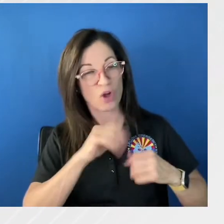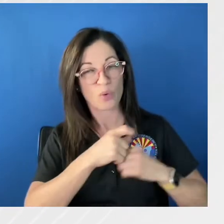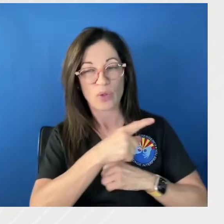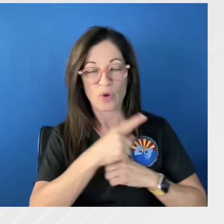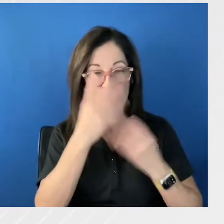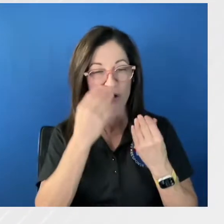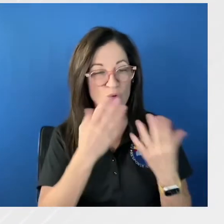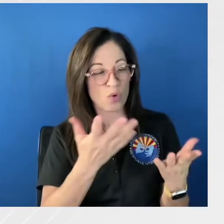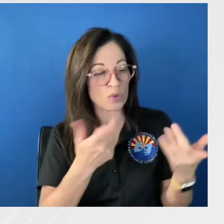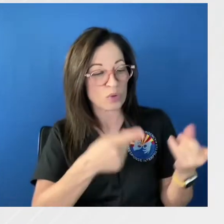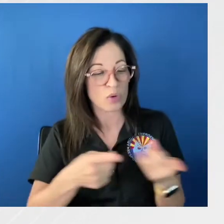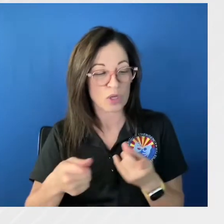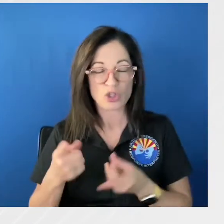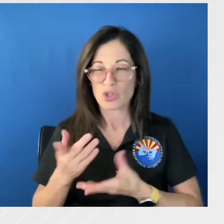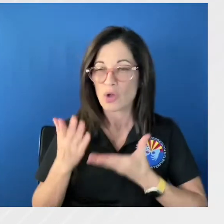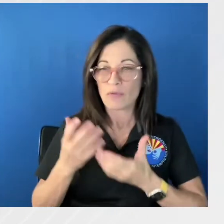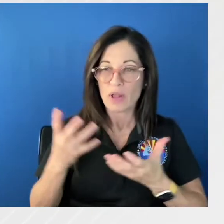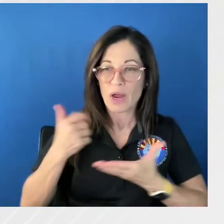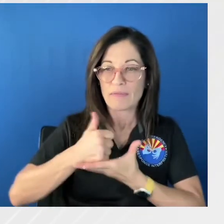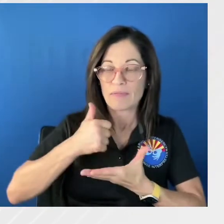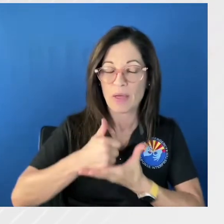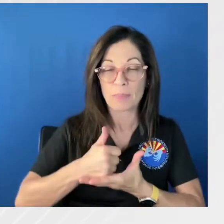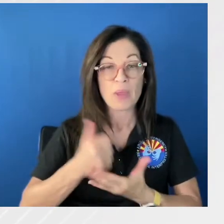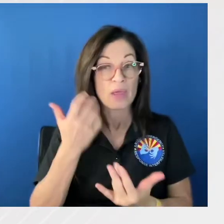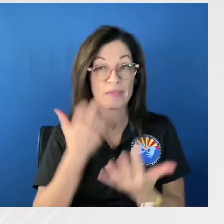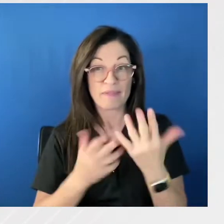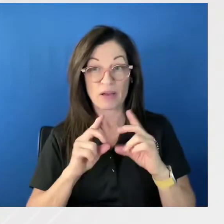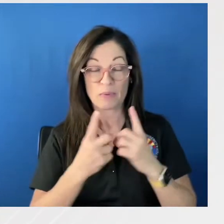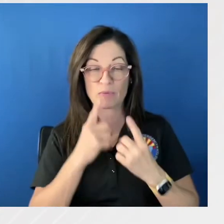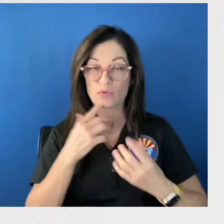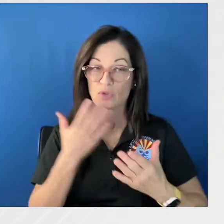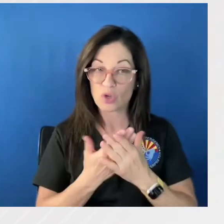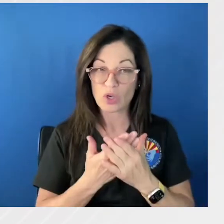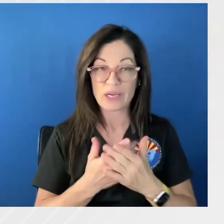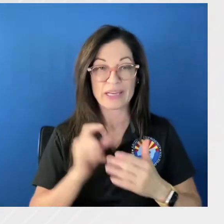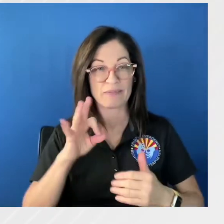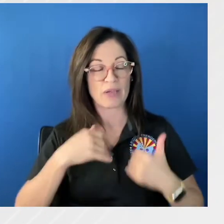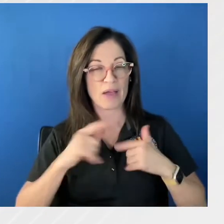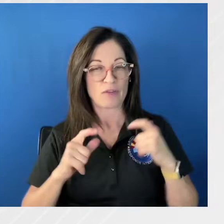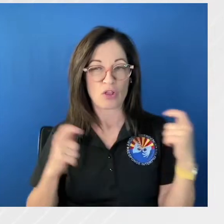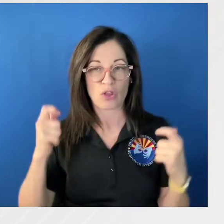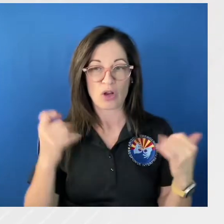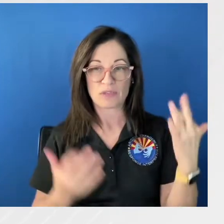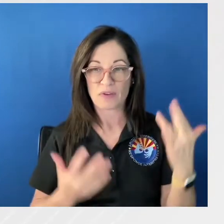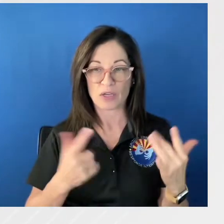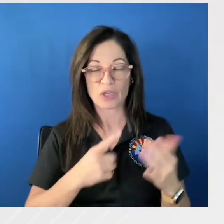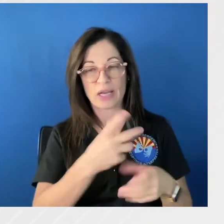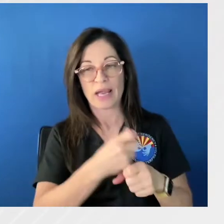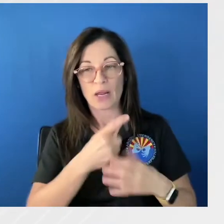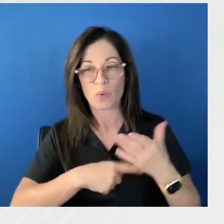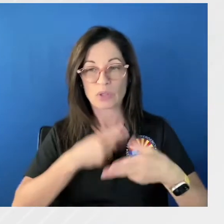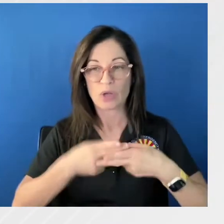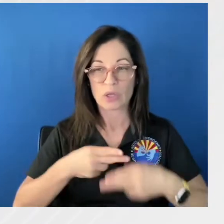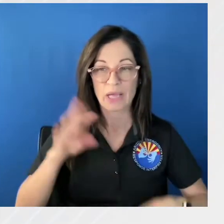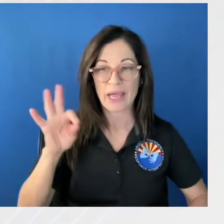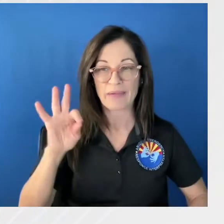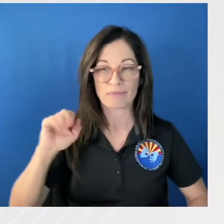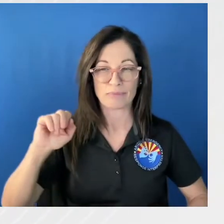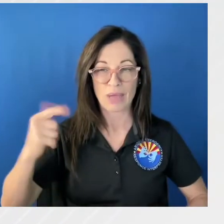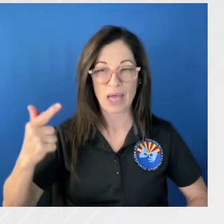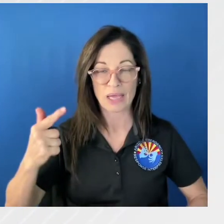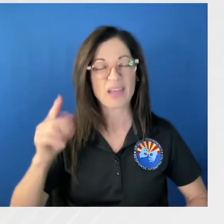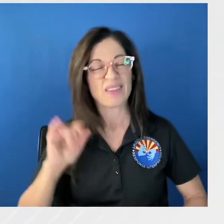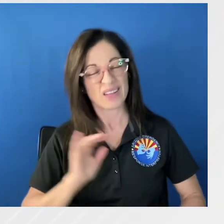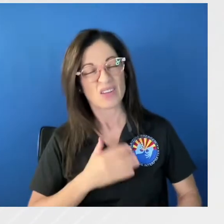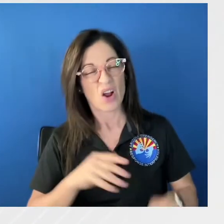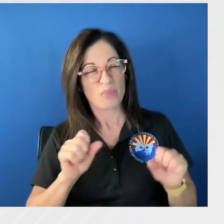in a number of things. The fire department's very good when we have large-scale fires like this about getting what we call an FMAG, and that's really about our ability to